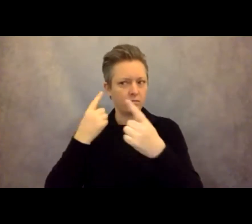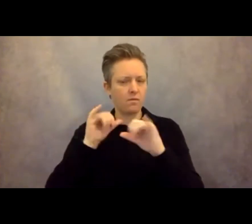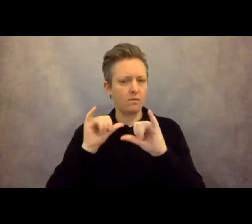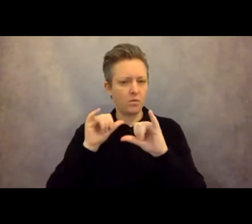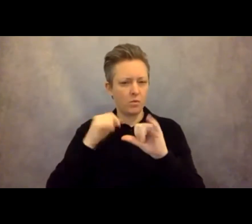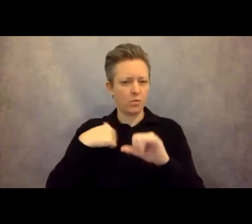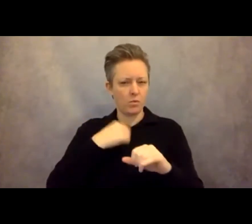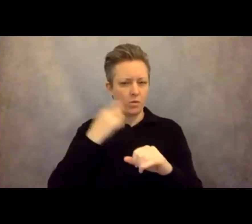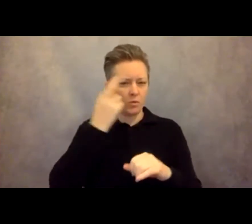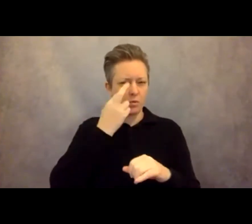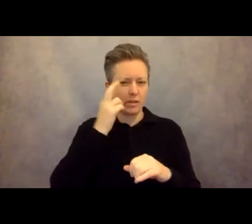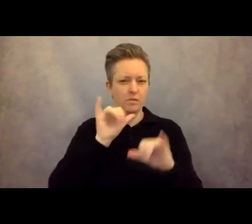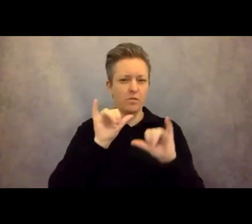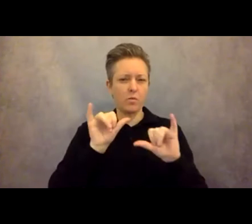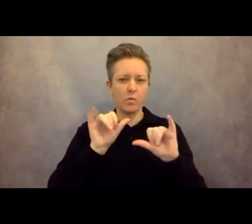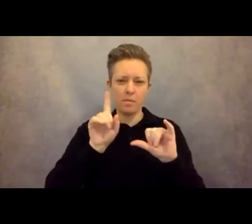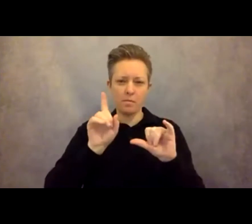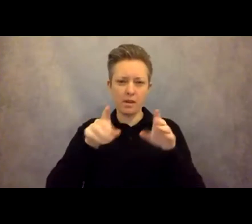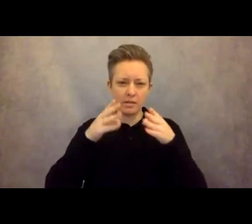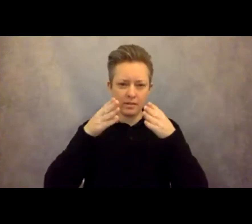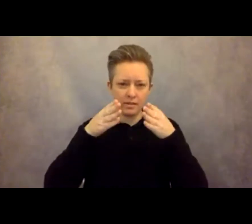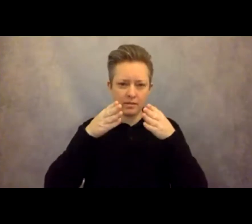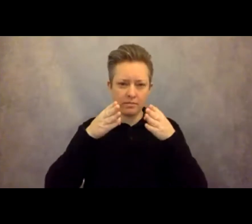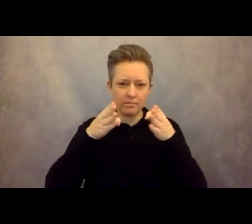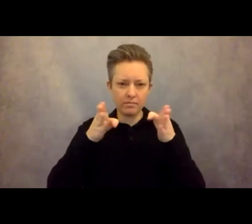have been trying very hard to,